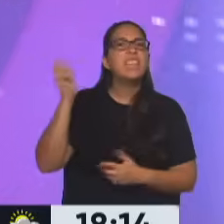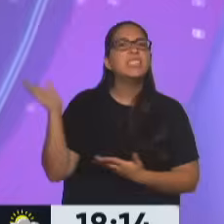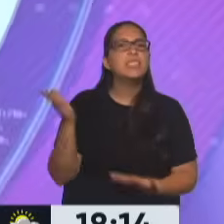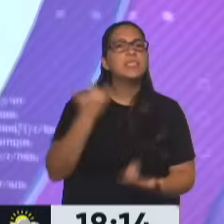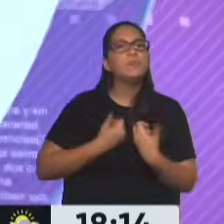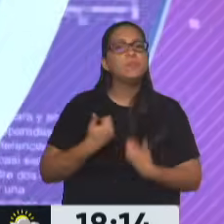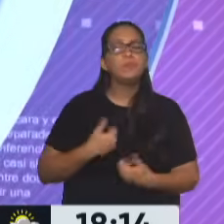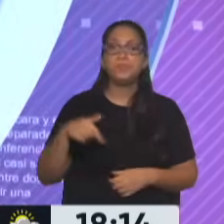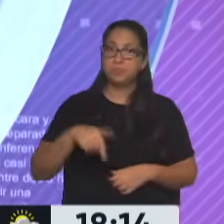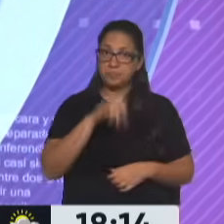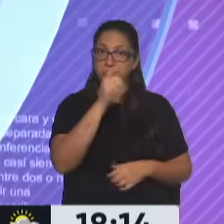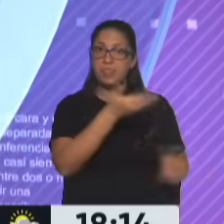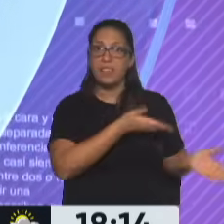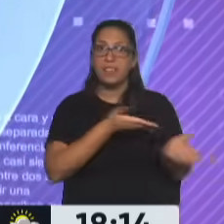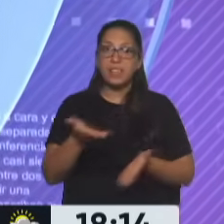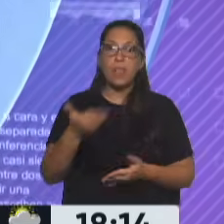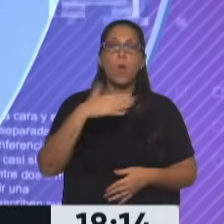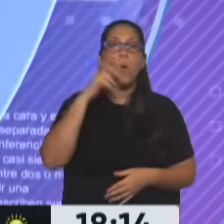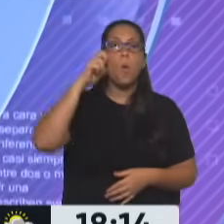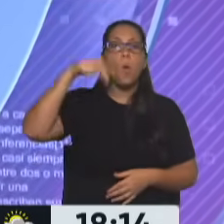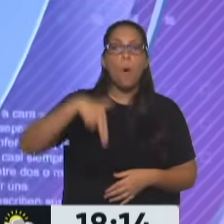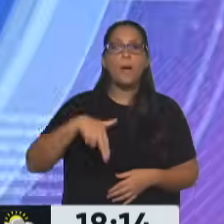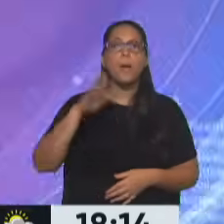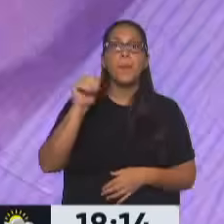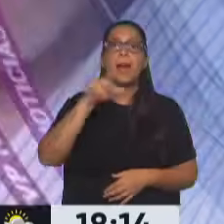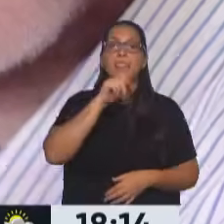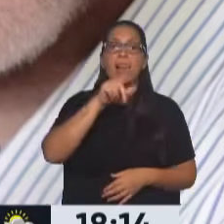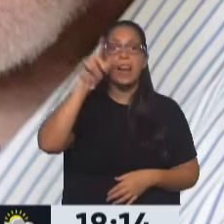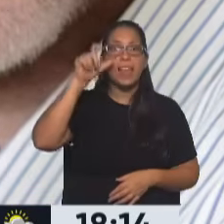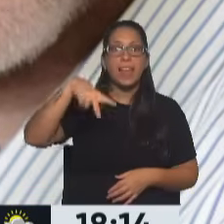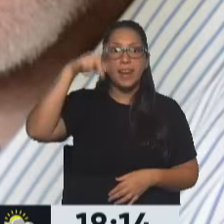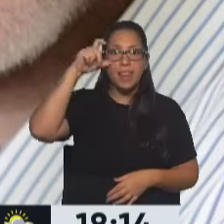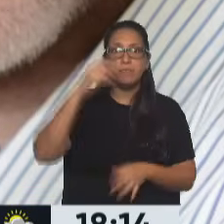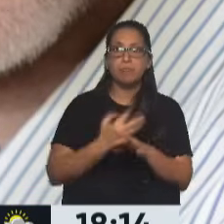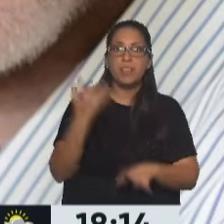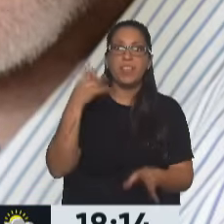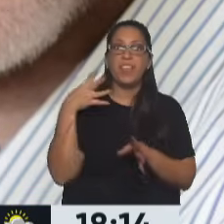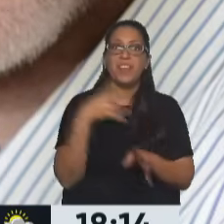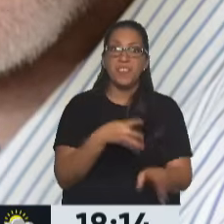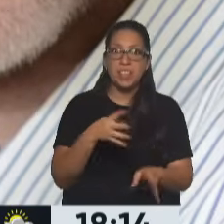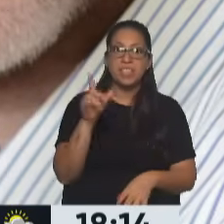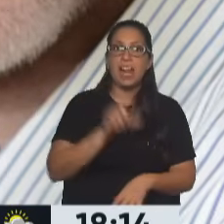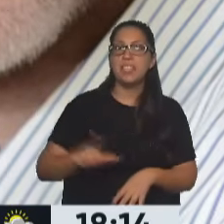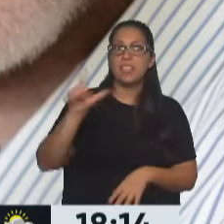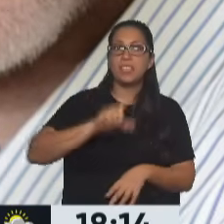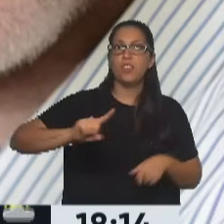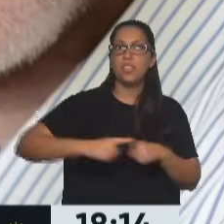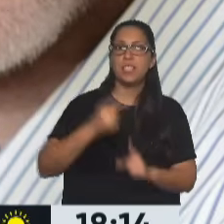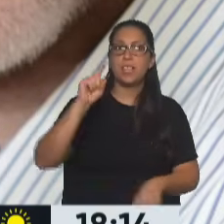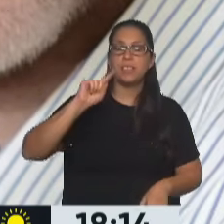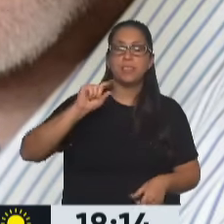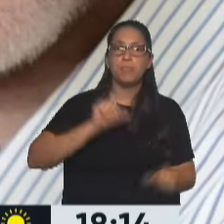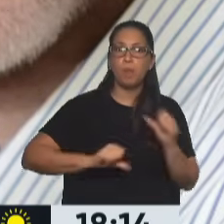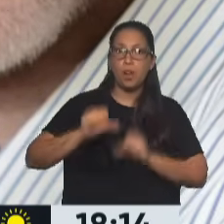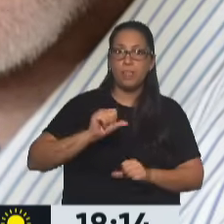Nuestro invitado de hoy es Juan Bataleme. Él es especialista en defensa, licenciado en Ciencias Políticas por la Universidad de Buenos Aires,